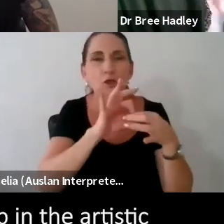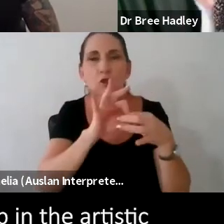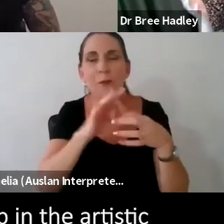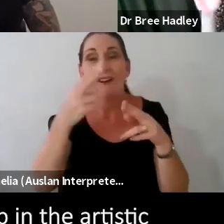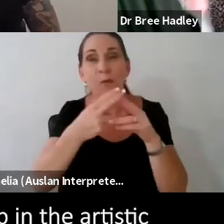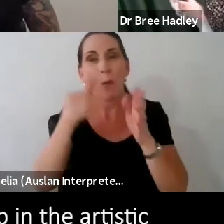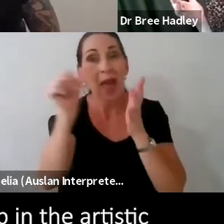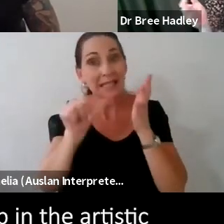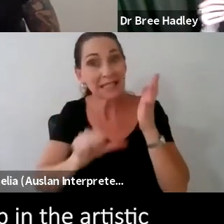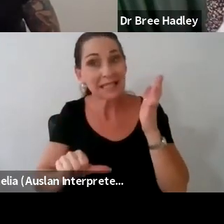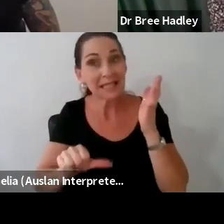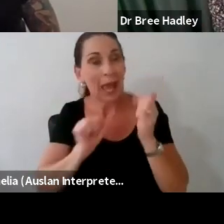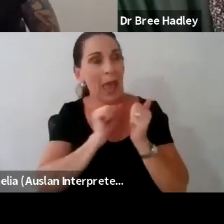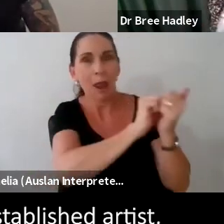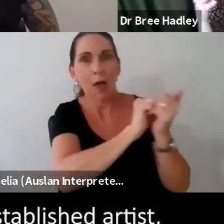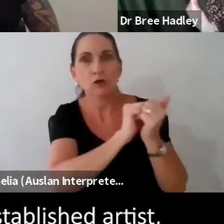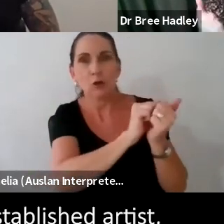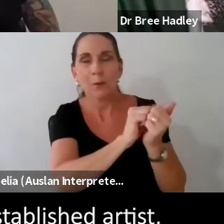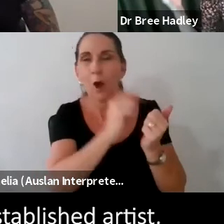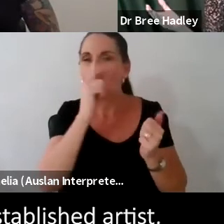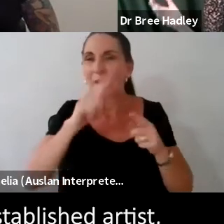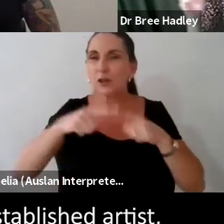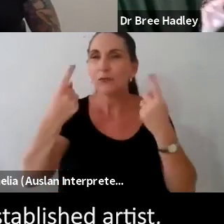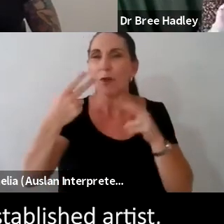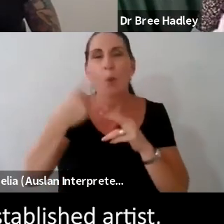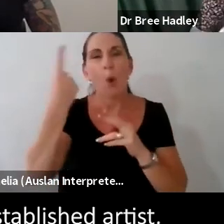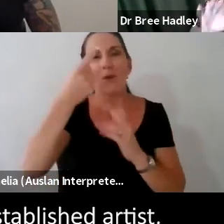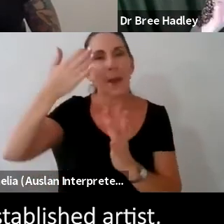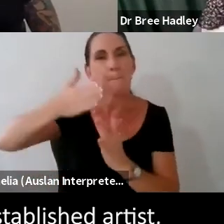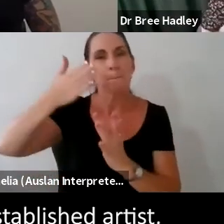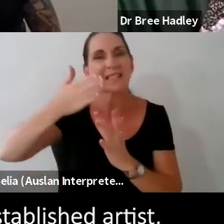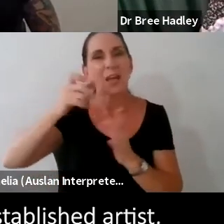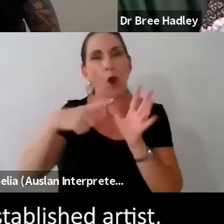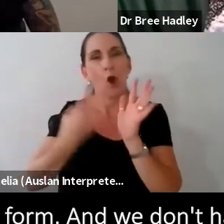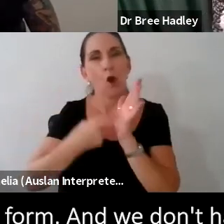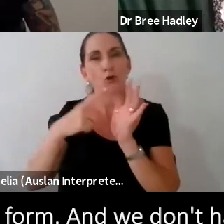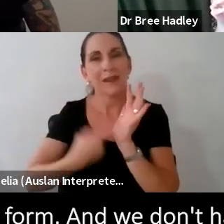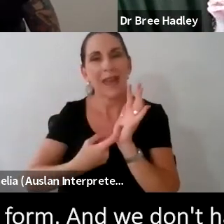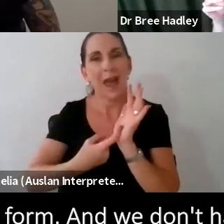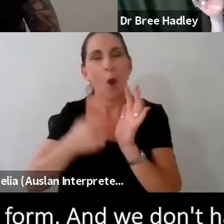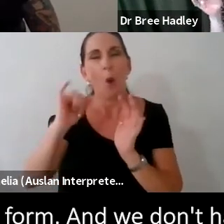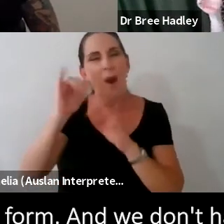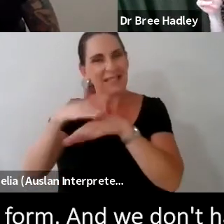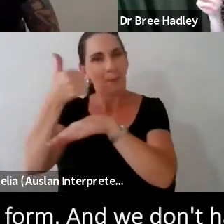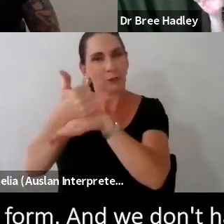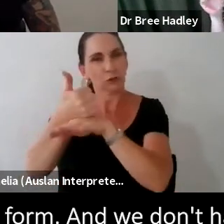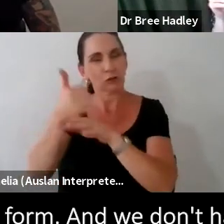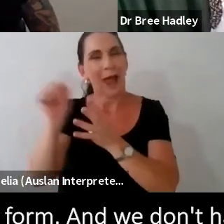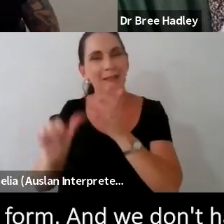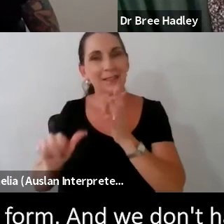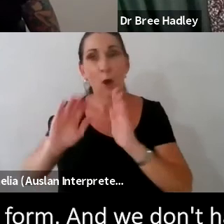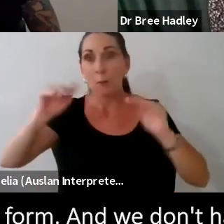allyship may be different for a mid-career or established artist compared to an emerging artist. So I think there's more than one